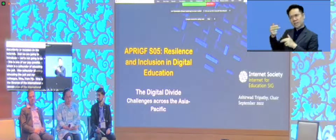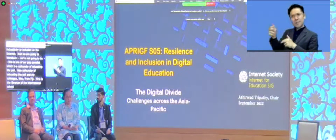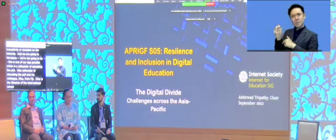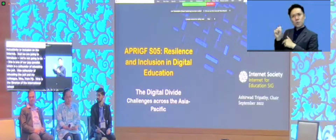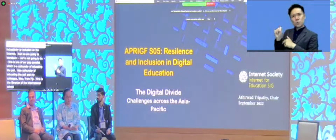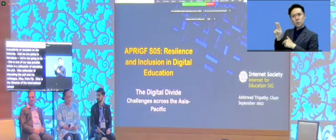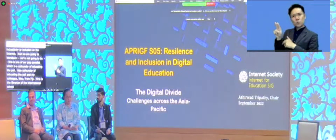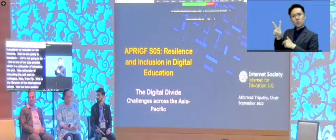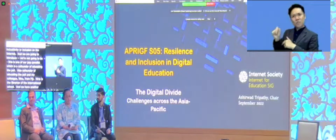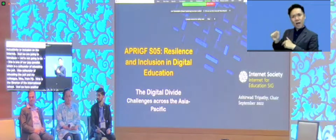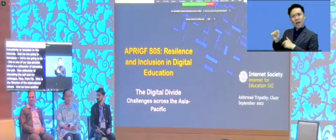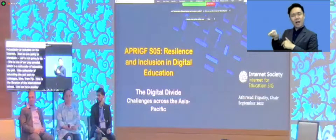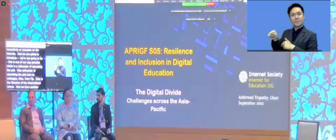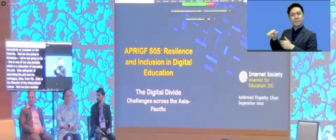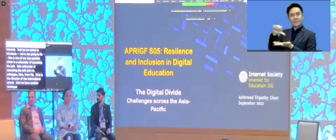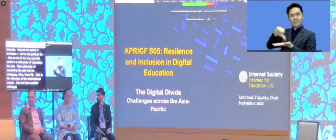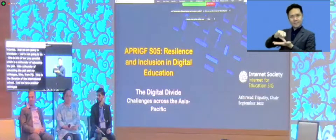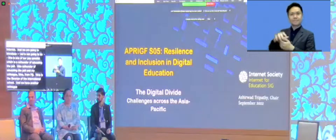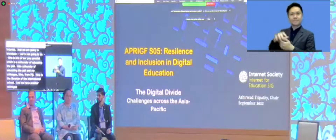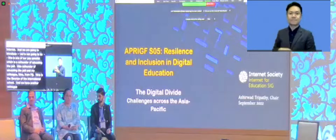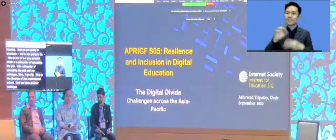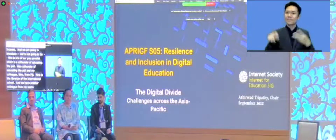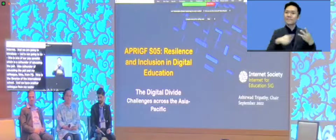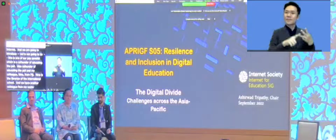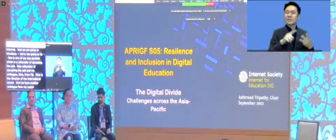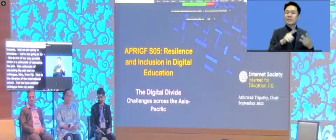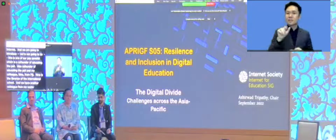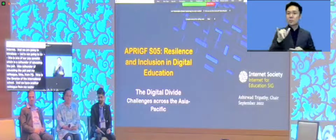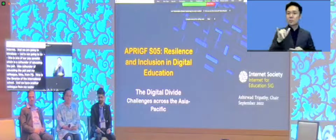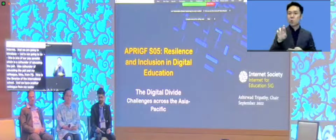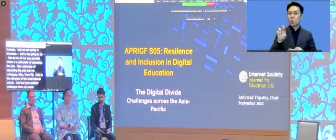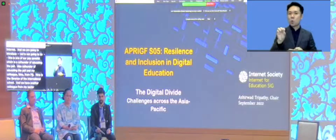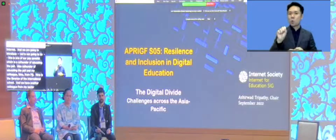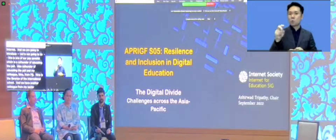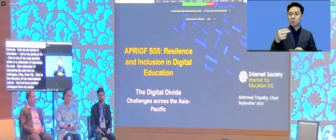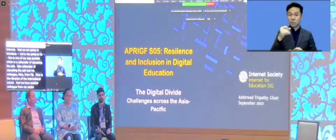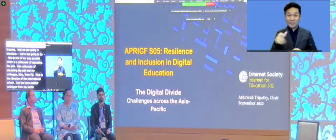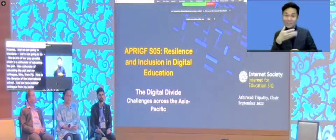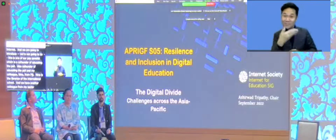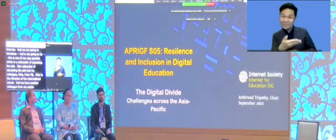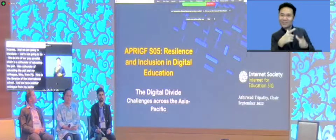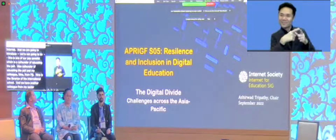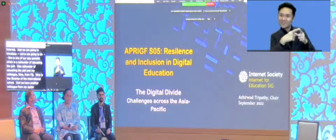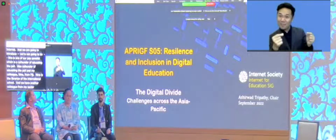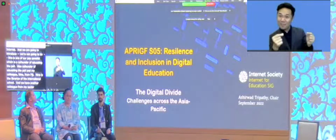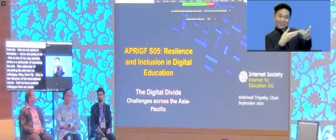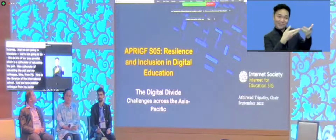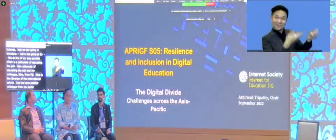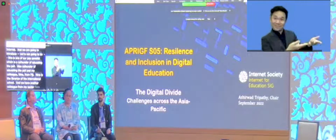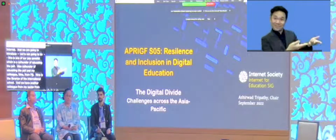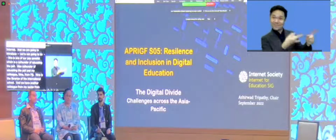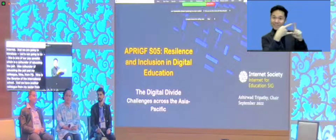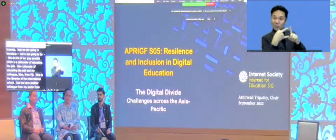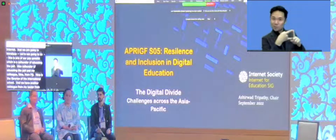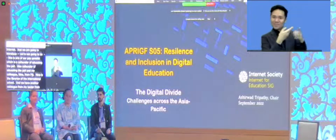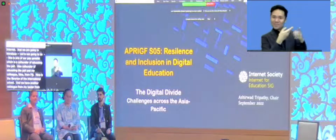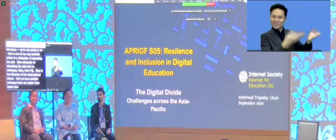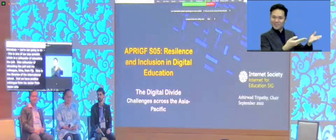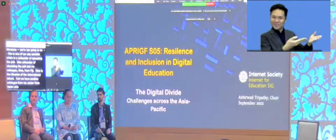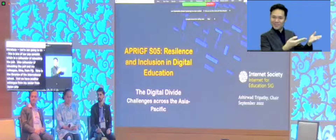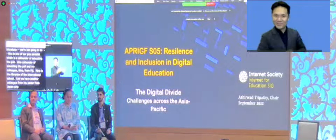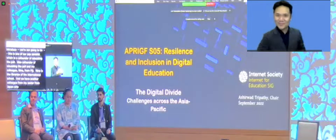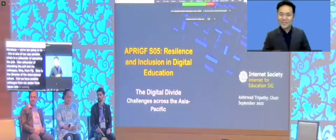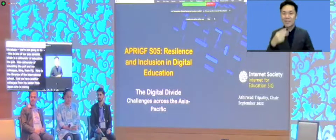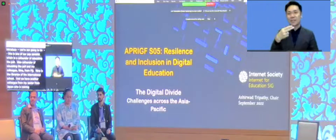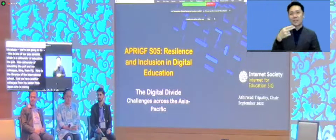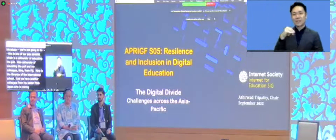from my sector, Hiroshi Kawamura from Japan, who is coming in online because